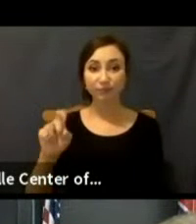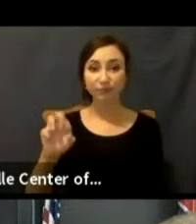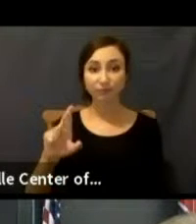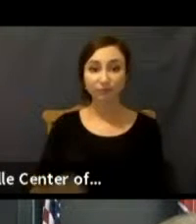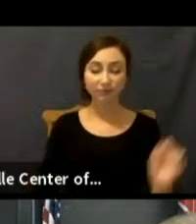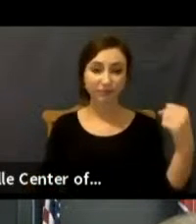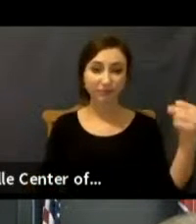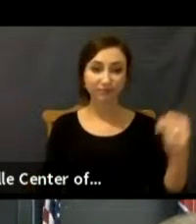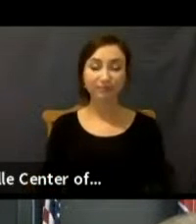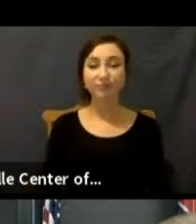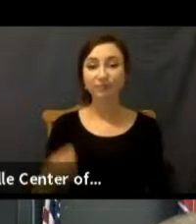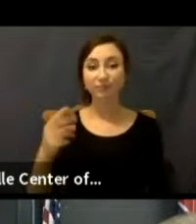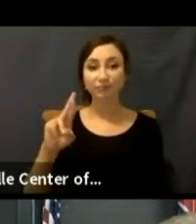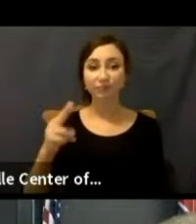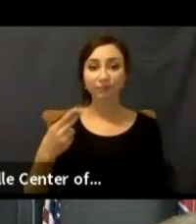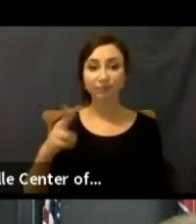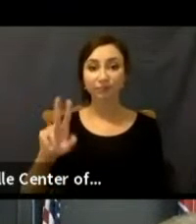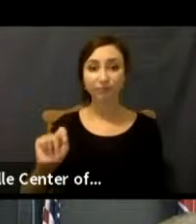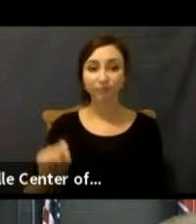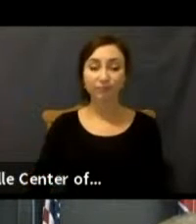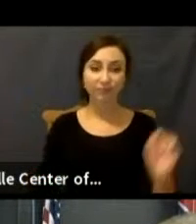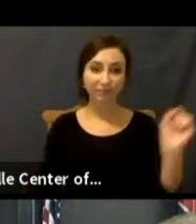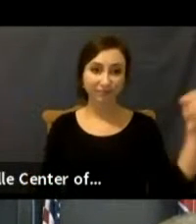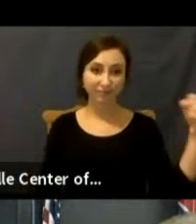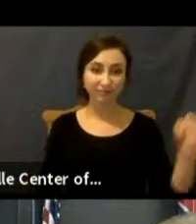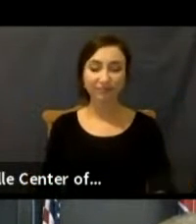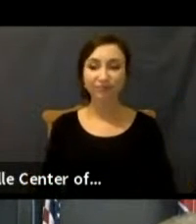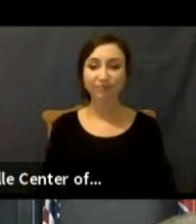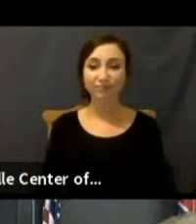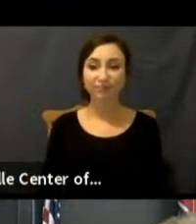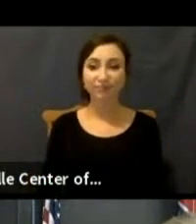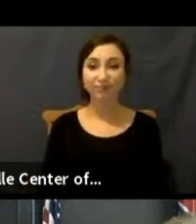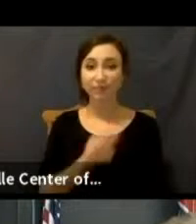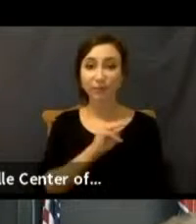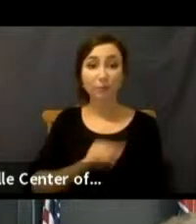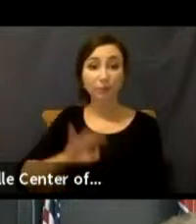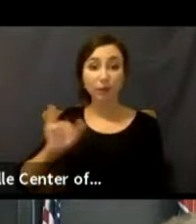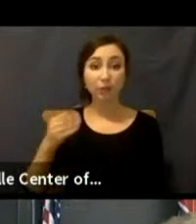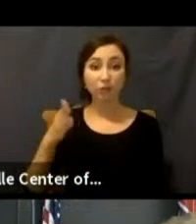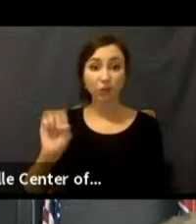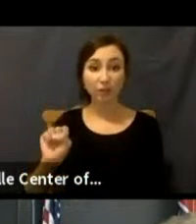Yes? Dr. Hurt, Yes. Mayor Jacobs,